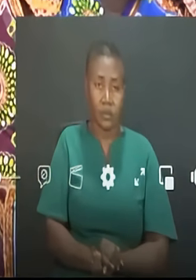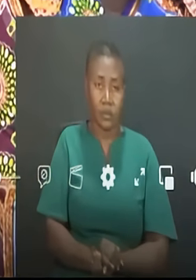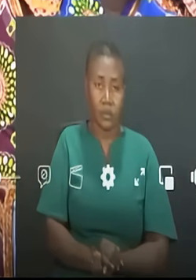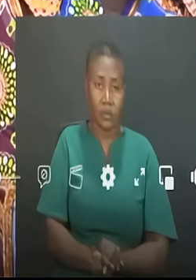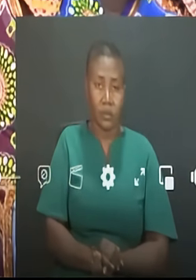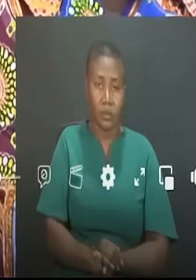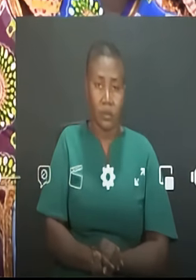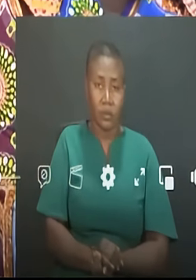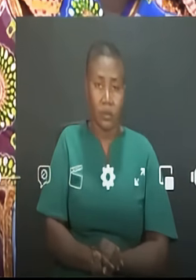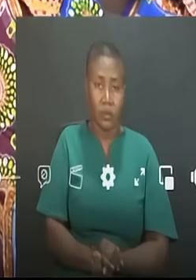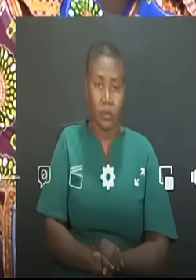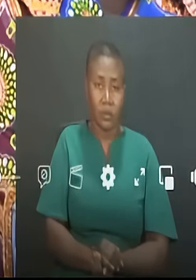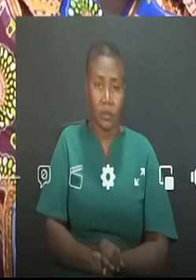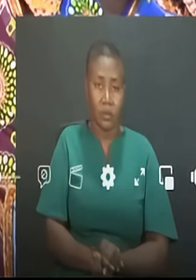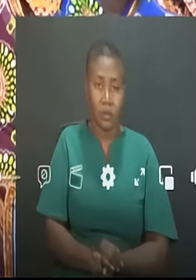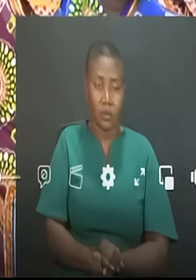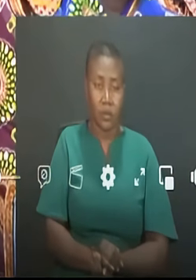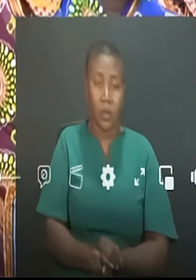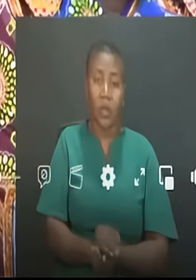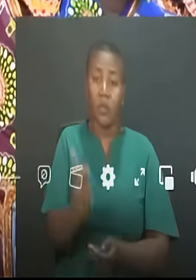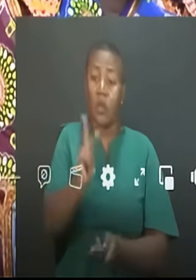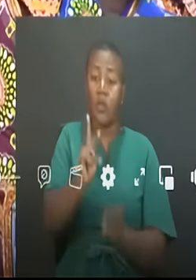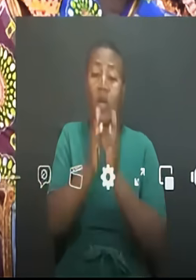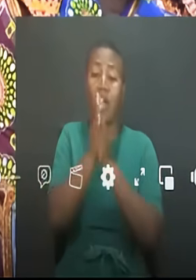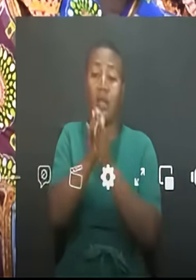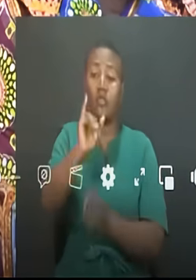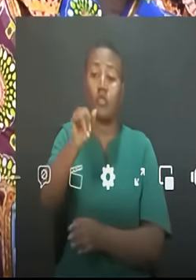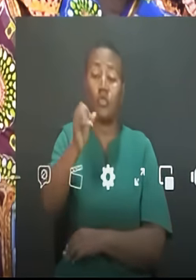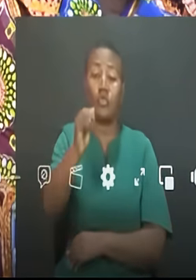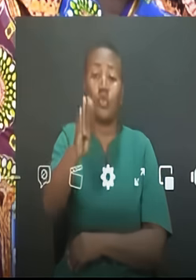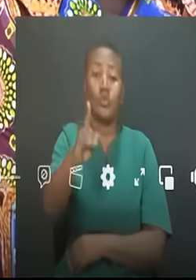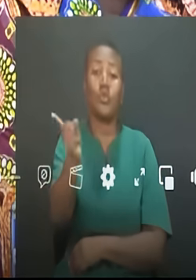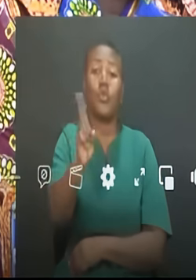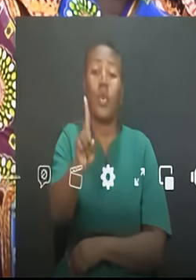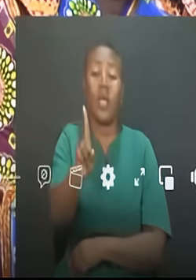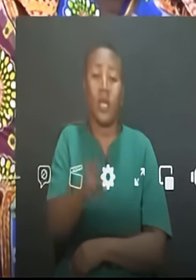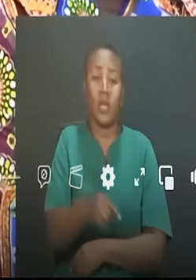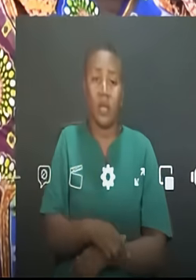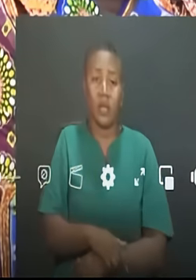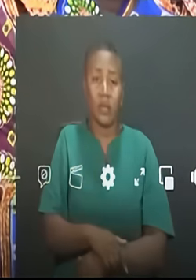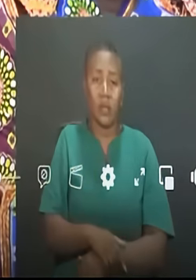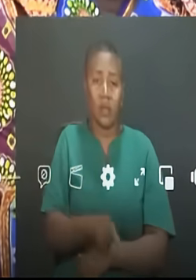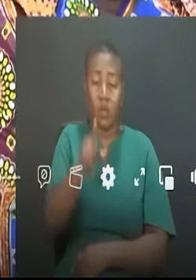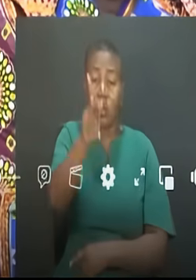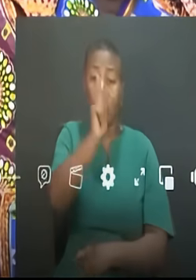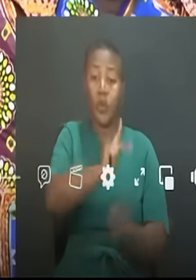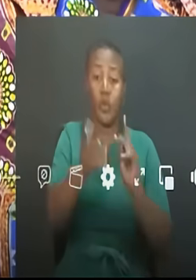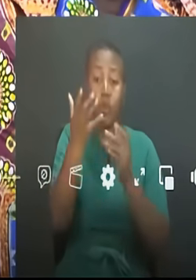Where are the jobs? Your people want you to get them jobs.